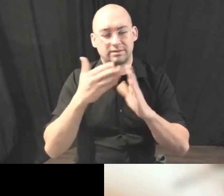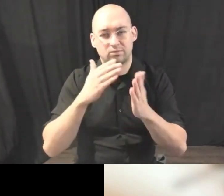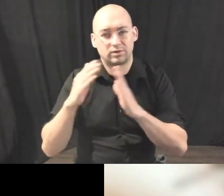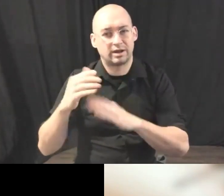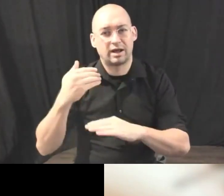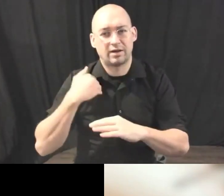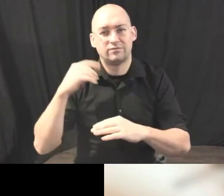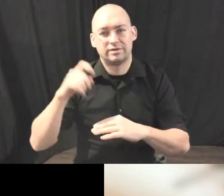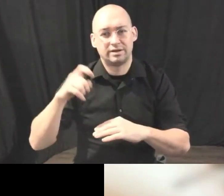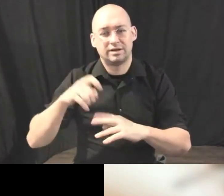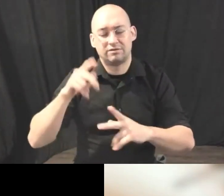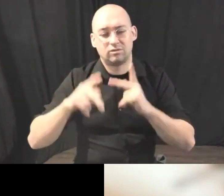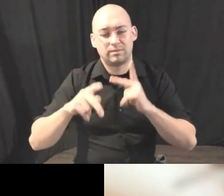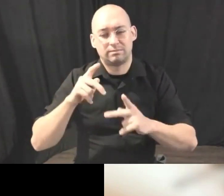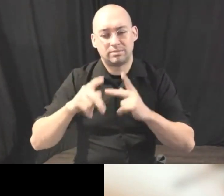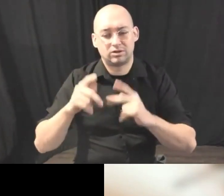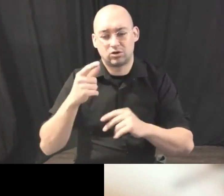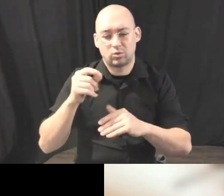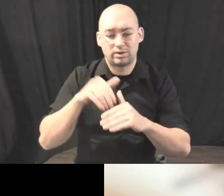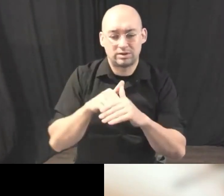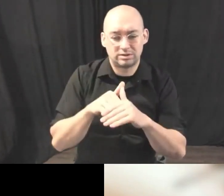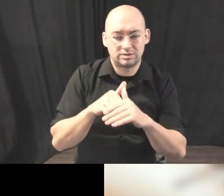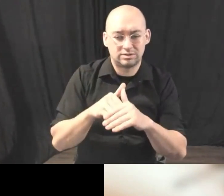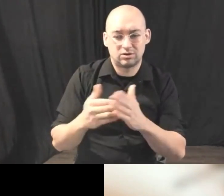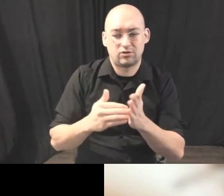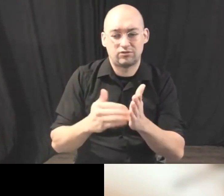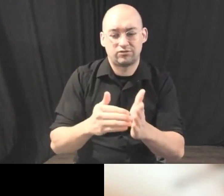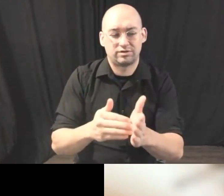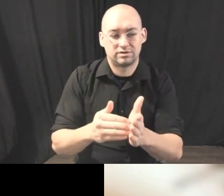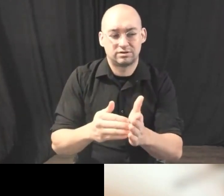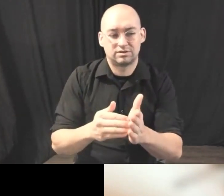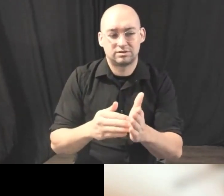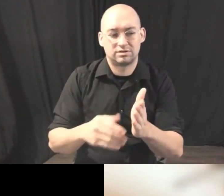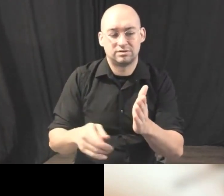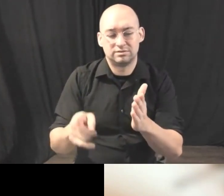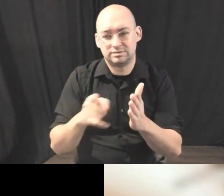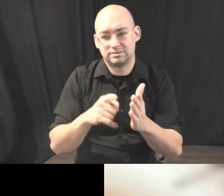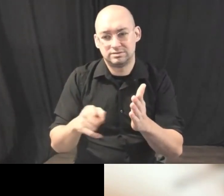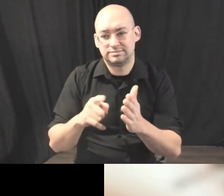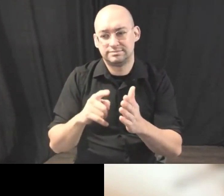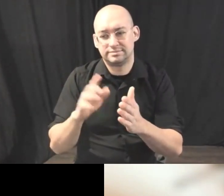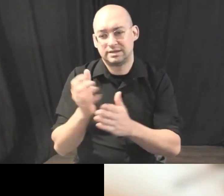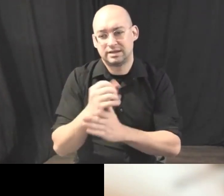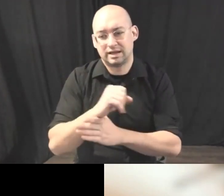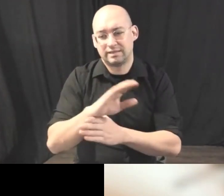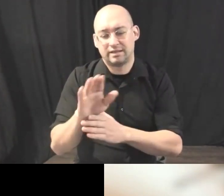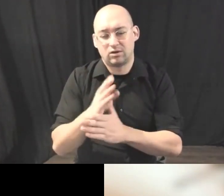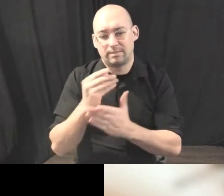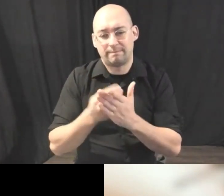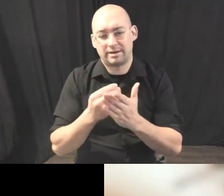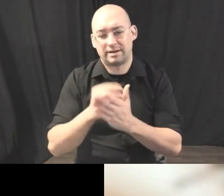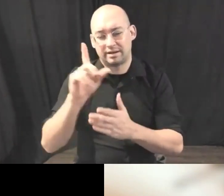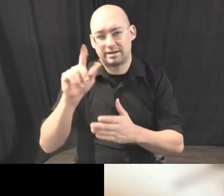to go into SNFs. And oftentimes, you know, SNFs are getting their money a little bit lagged